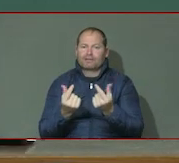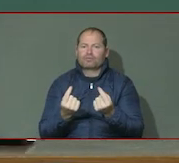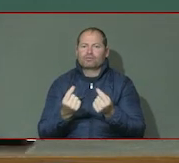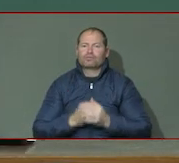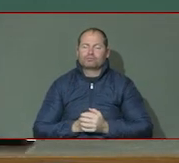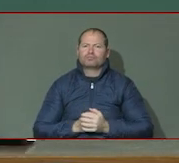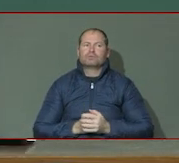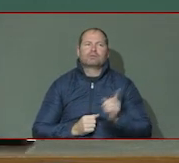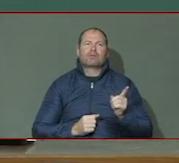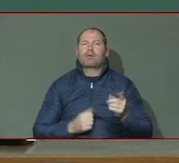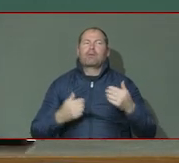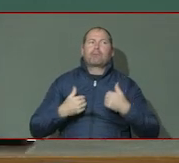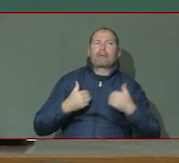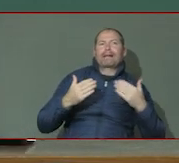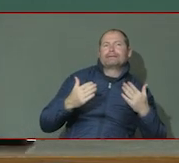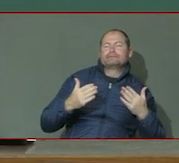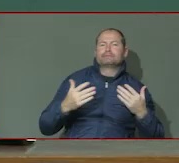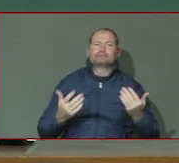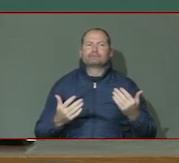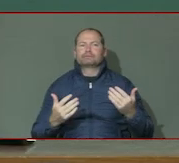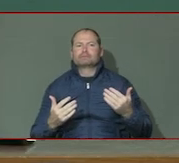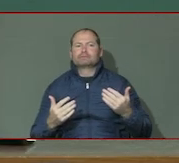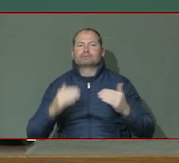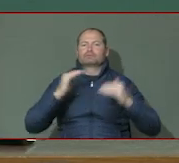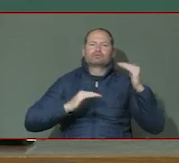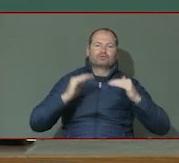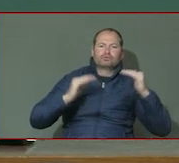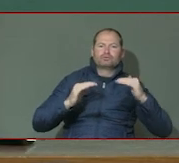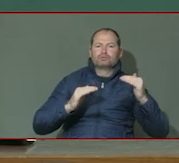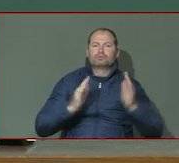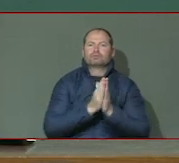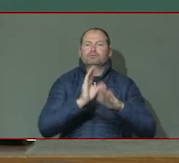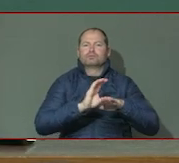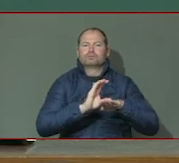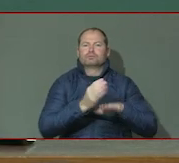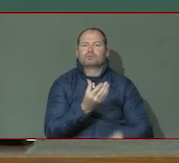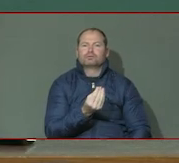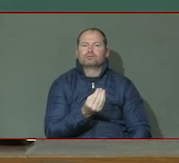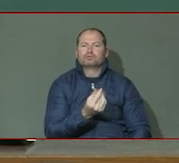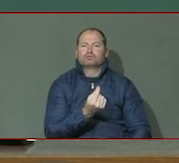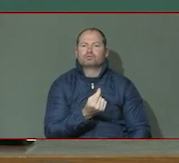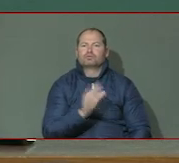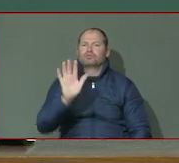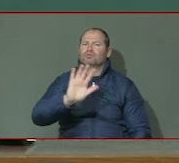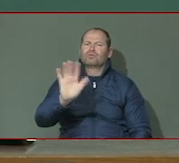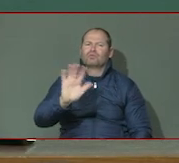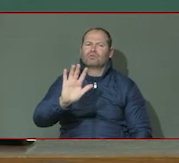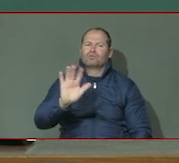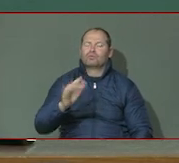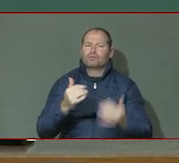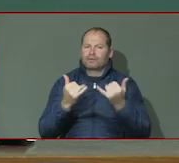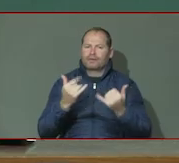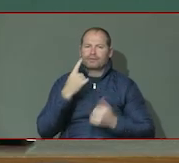or balance at the beginning, the note, that one that's in your textbooks. Don't do that. Because when you look at this, you will